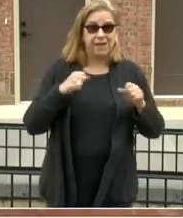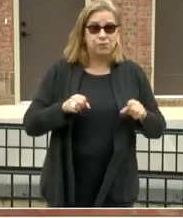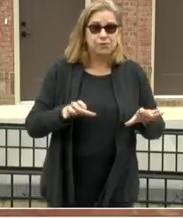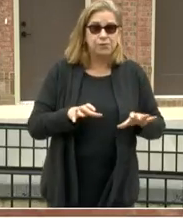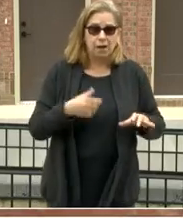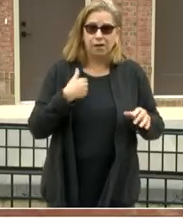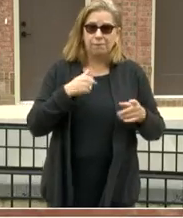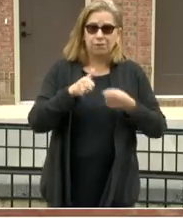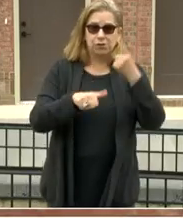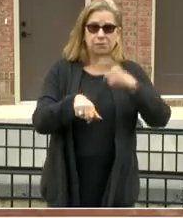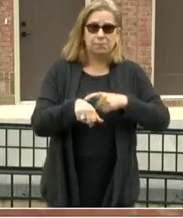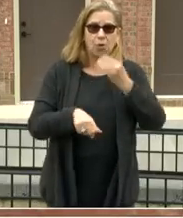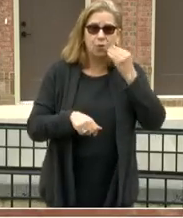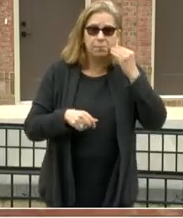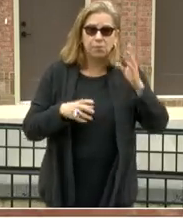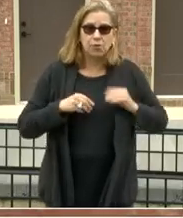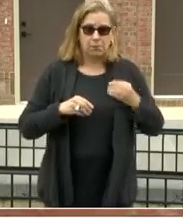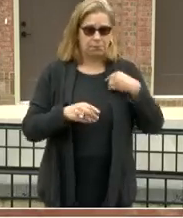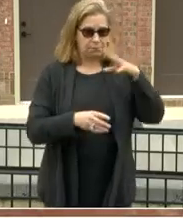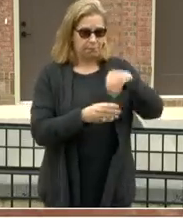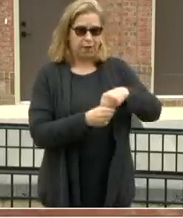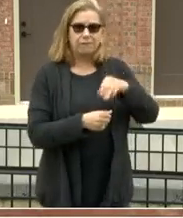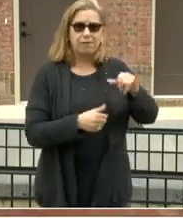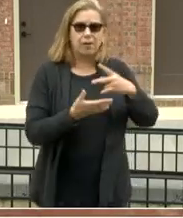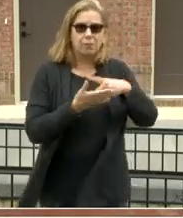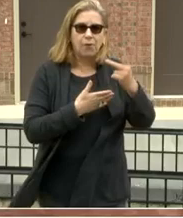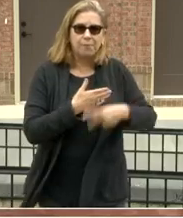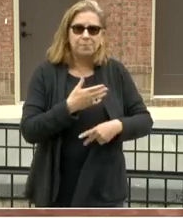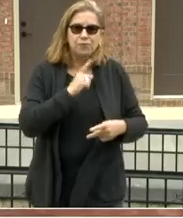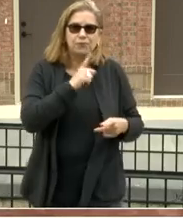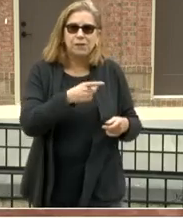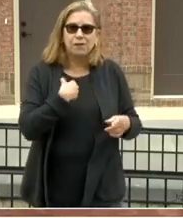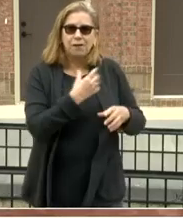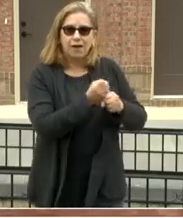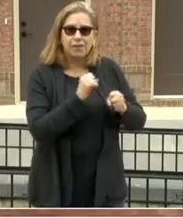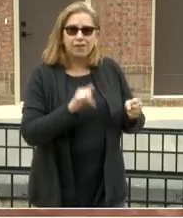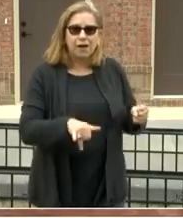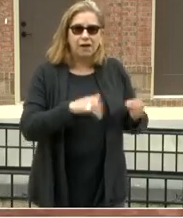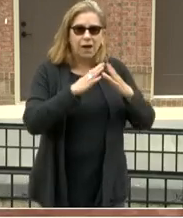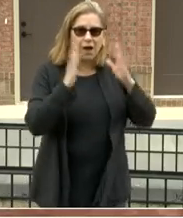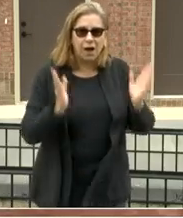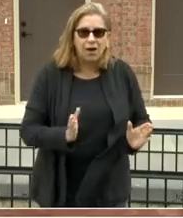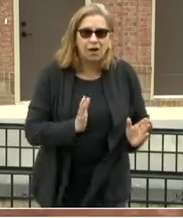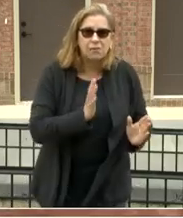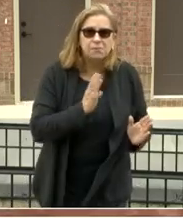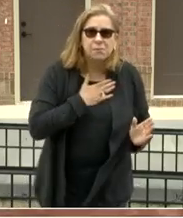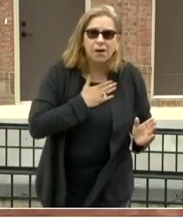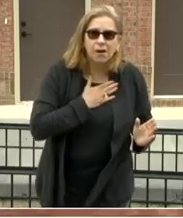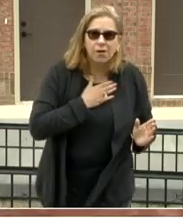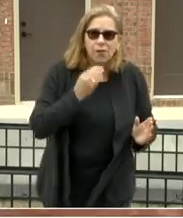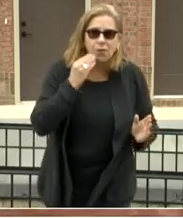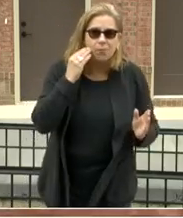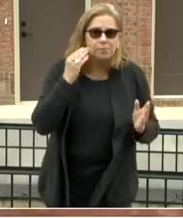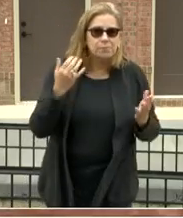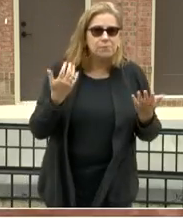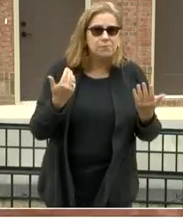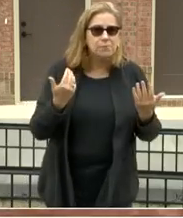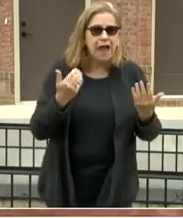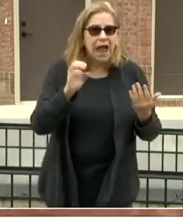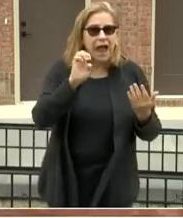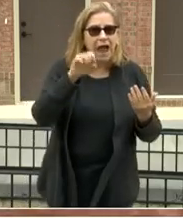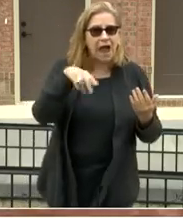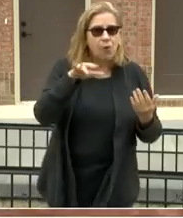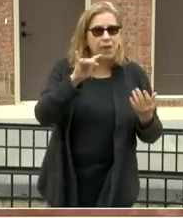buyers program, that house has grown equity and grown equity and grown equity, and it's allowed me to do big things